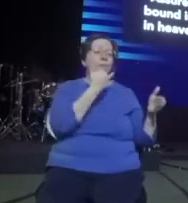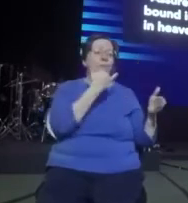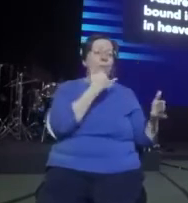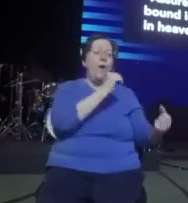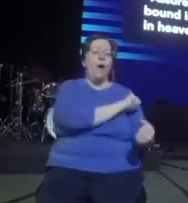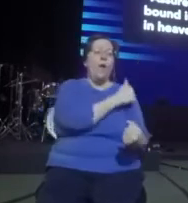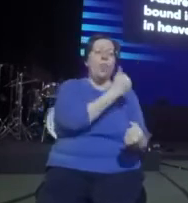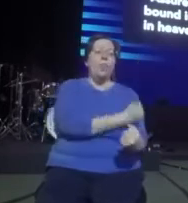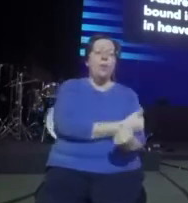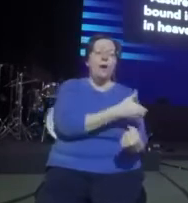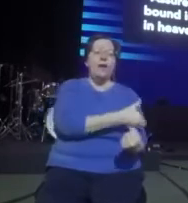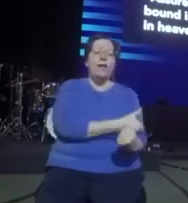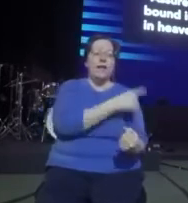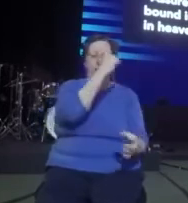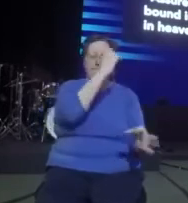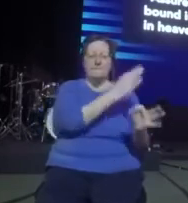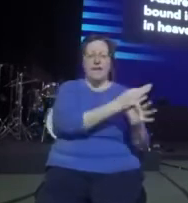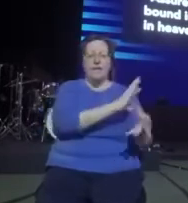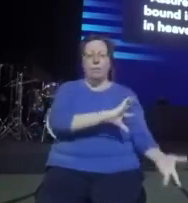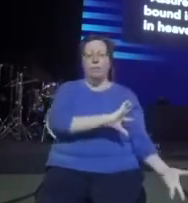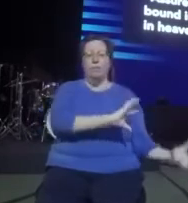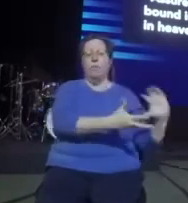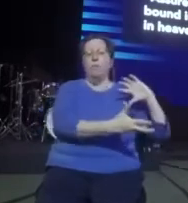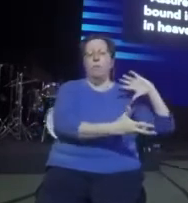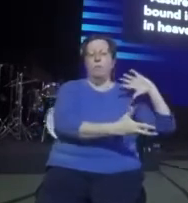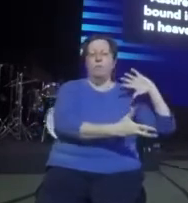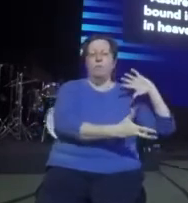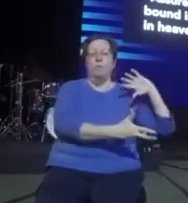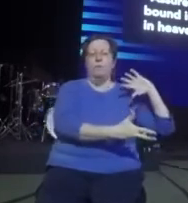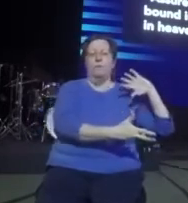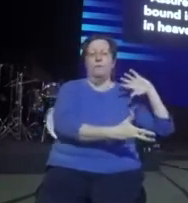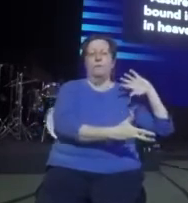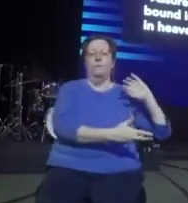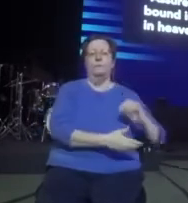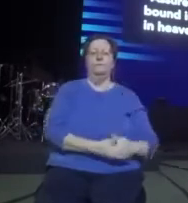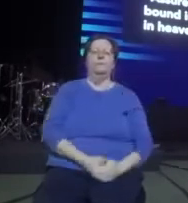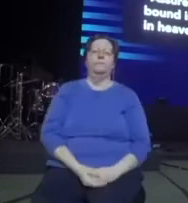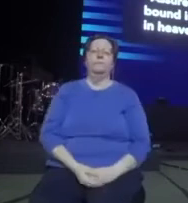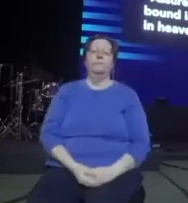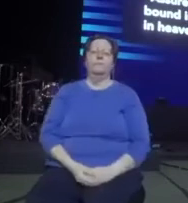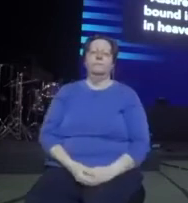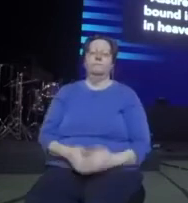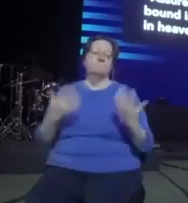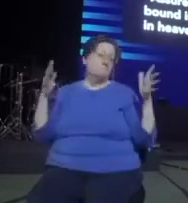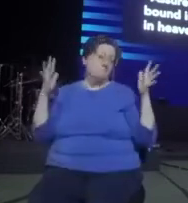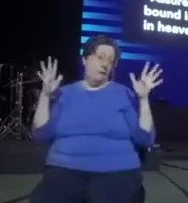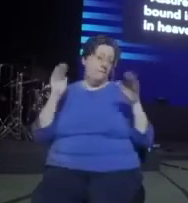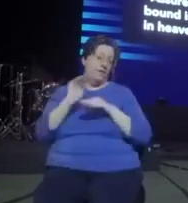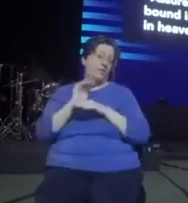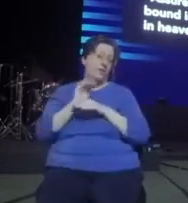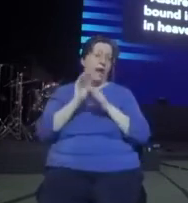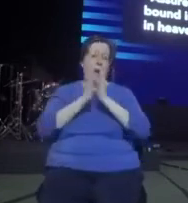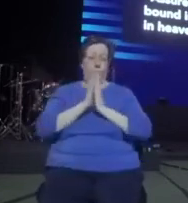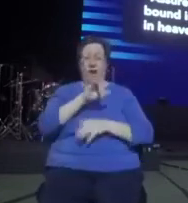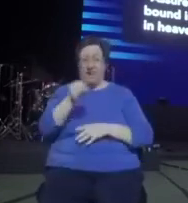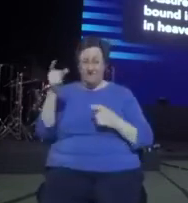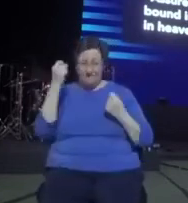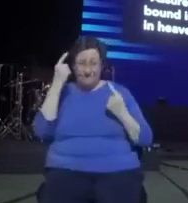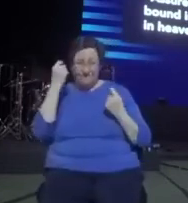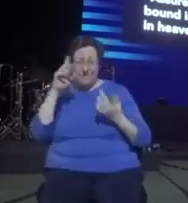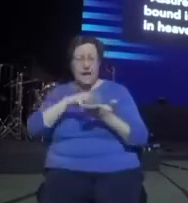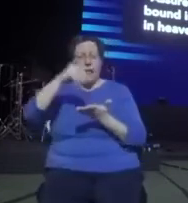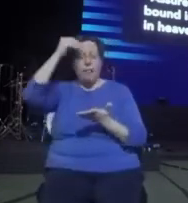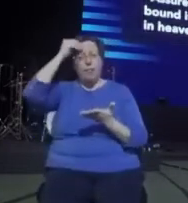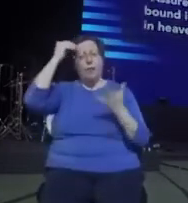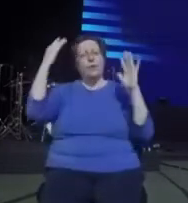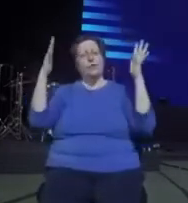authority in my life and I misplace the right authority. I'm finished for tonight. I pray that you got something out of it. Did